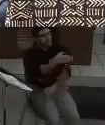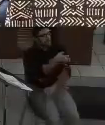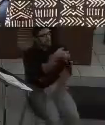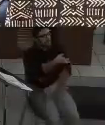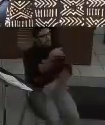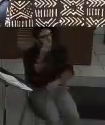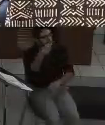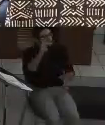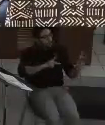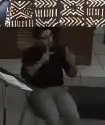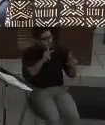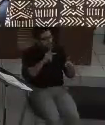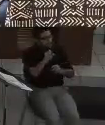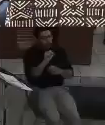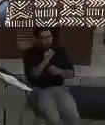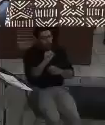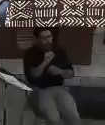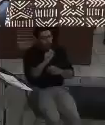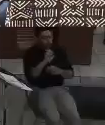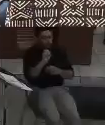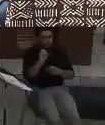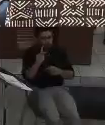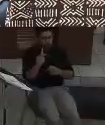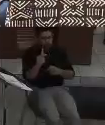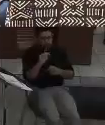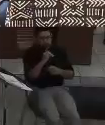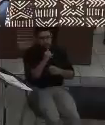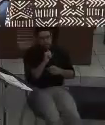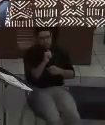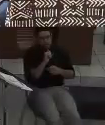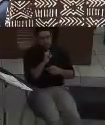powerful James Brown. Ow, I feel good.